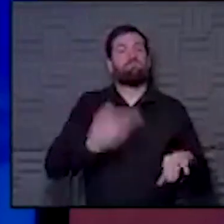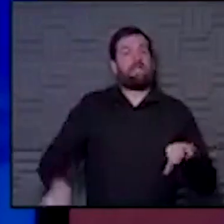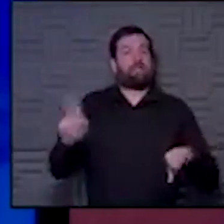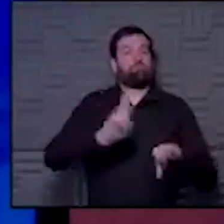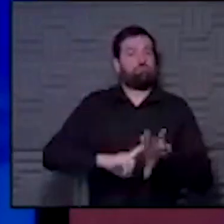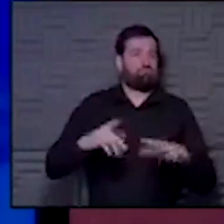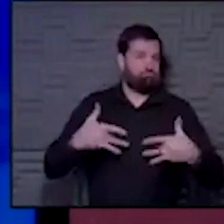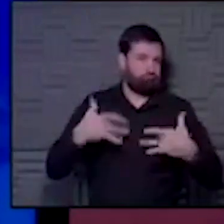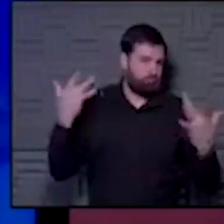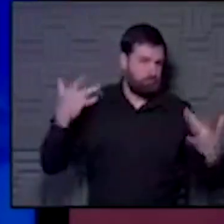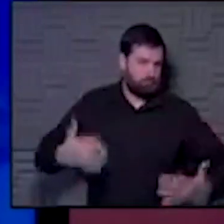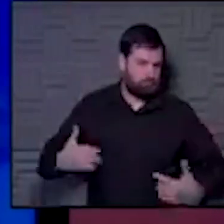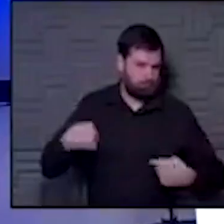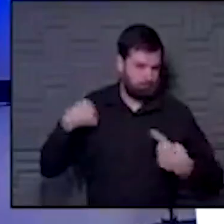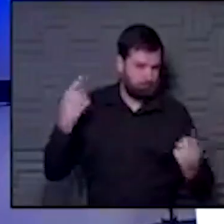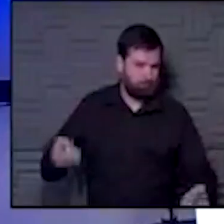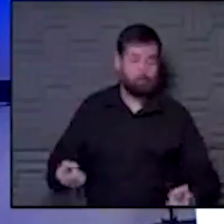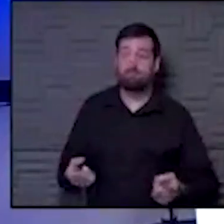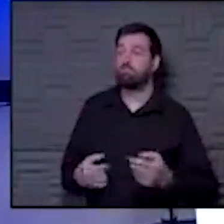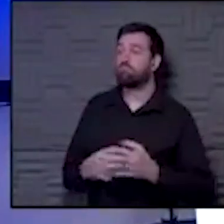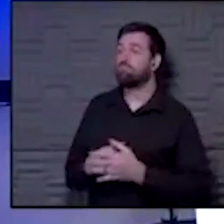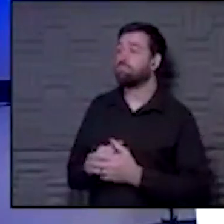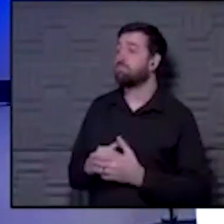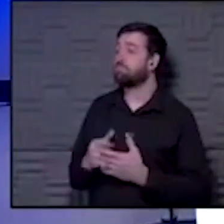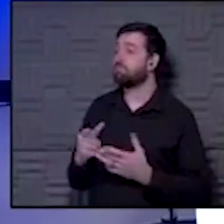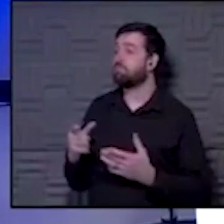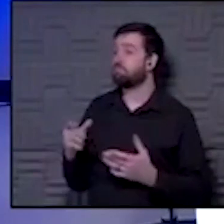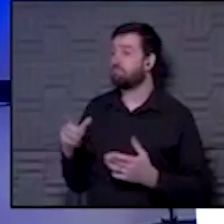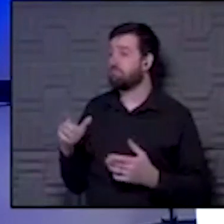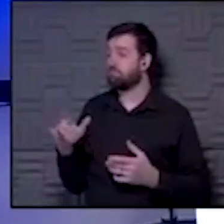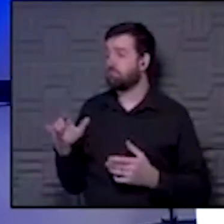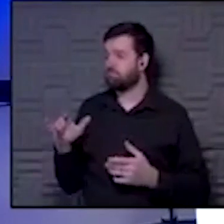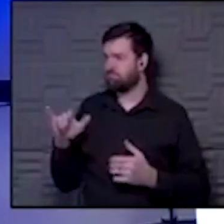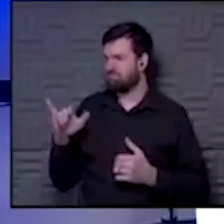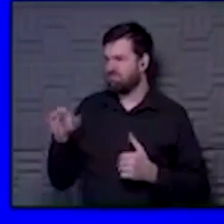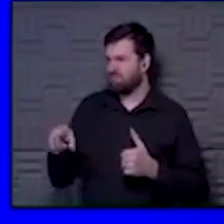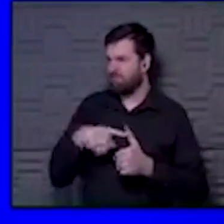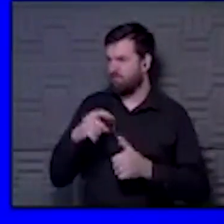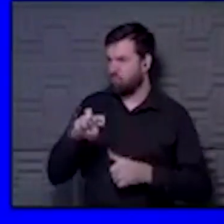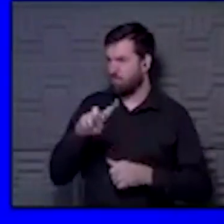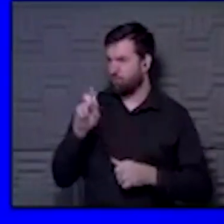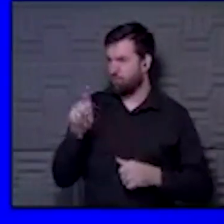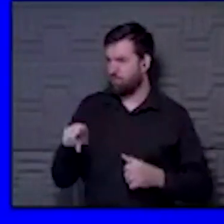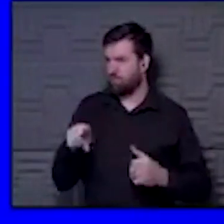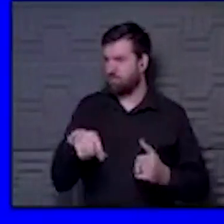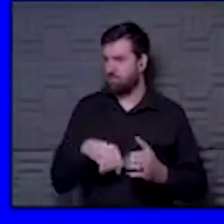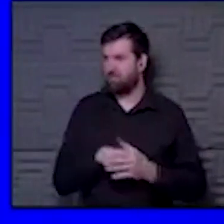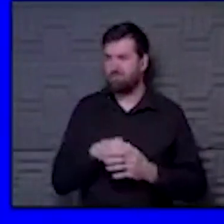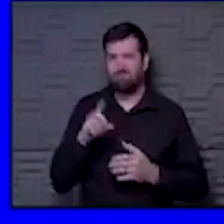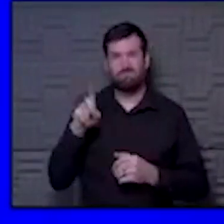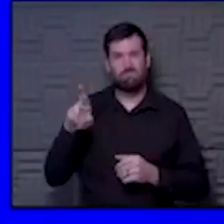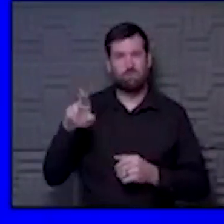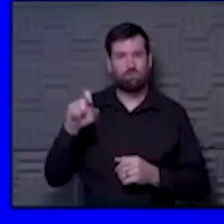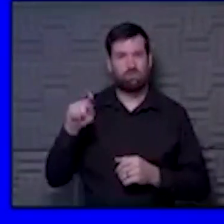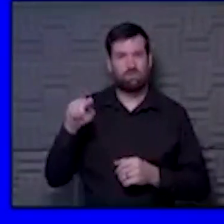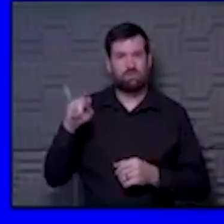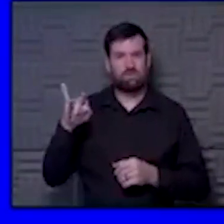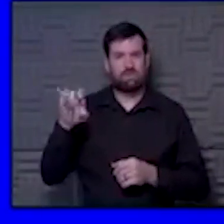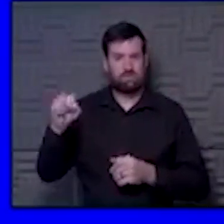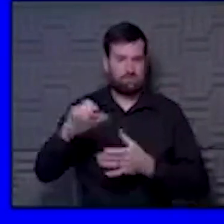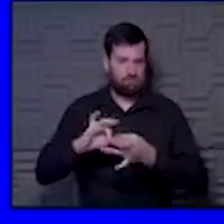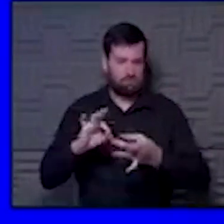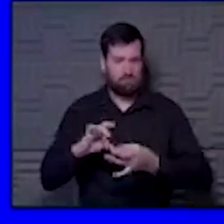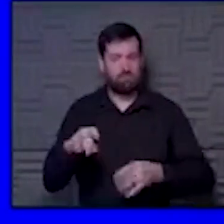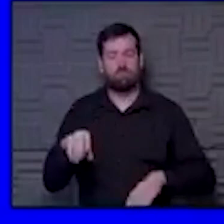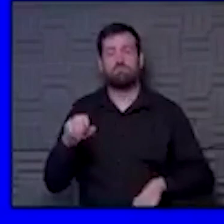see what it is here locally. And to get to that first question, we, just as Dr. Steit said, we have the